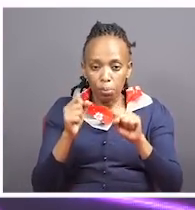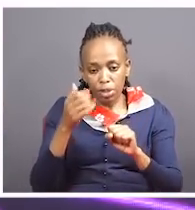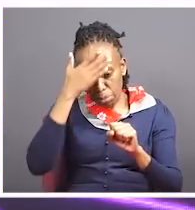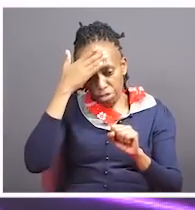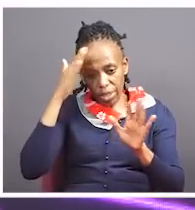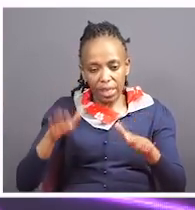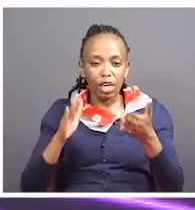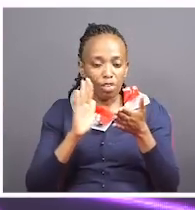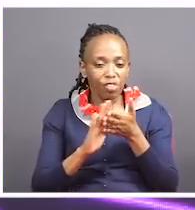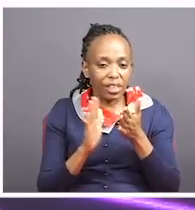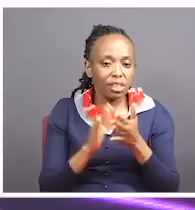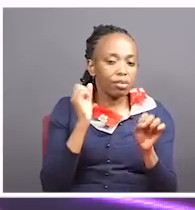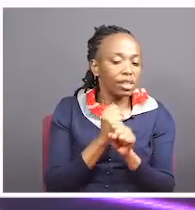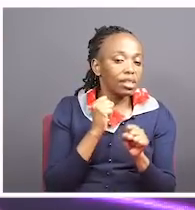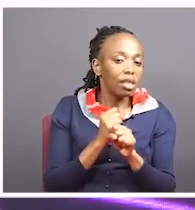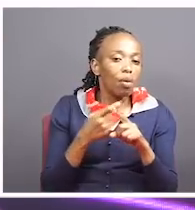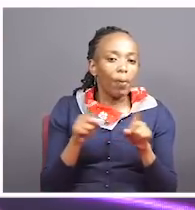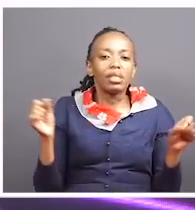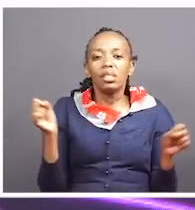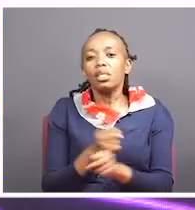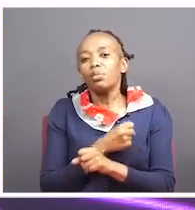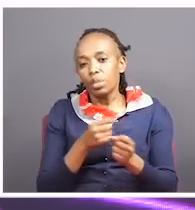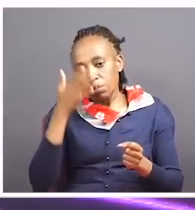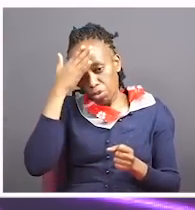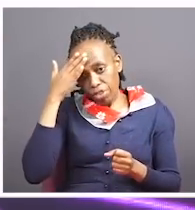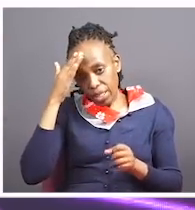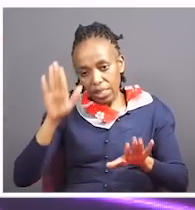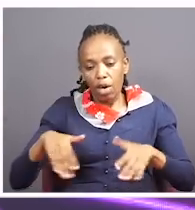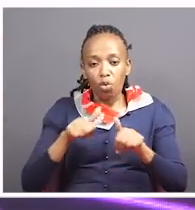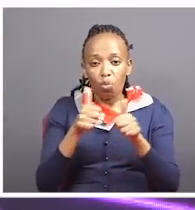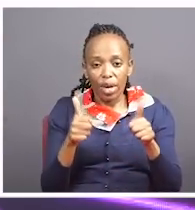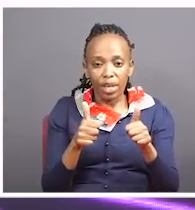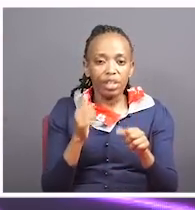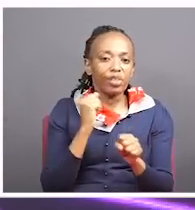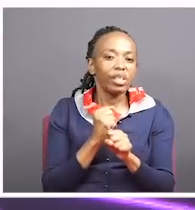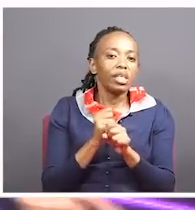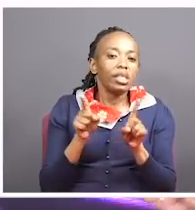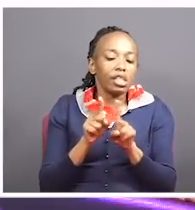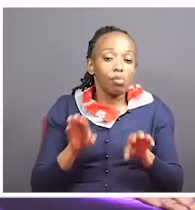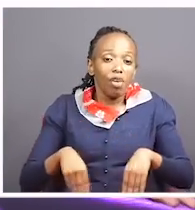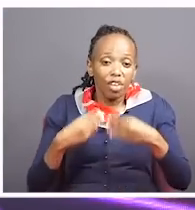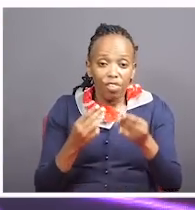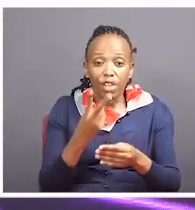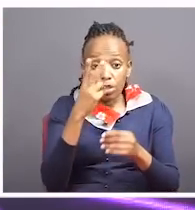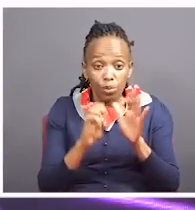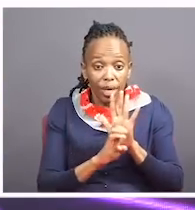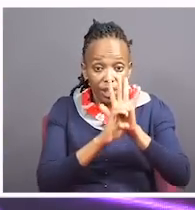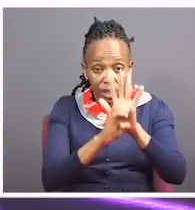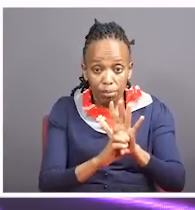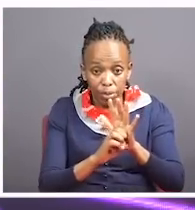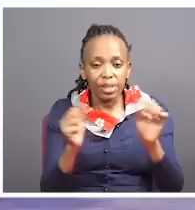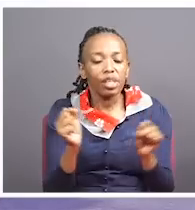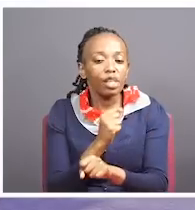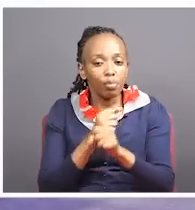will forget how fast you did a job, but they will never forget how well you did it. Just like I've given you those two